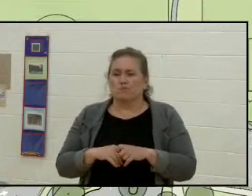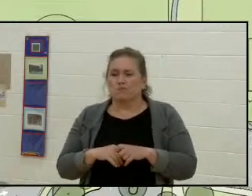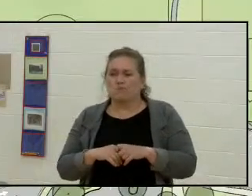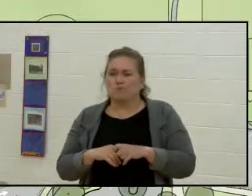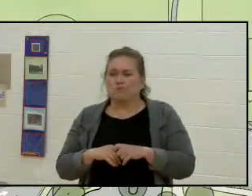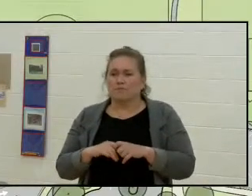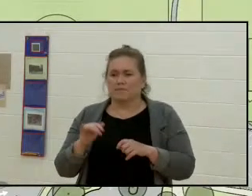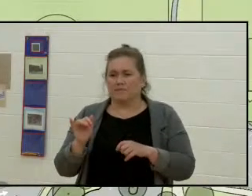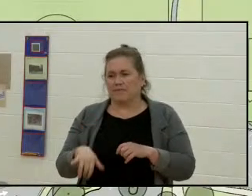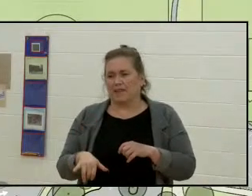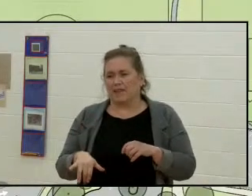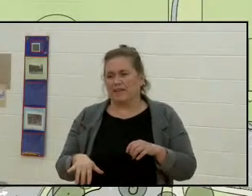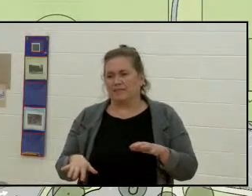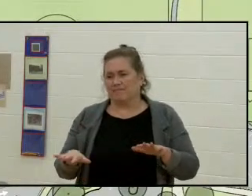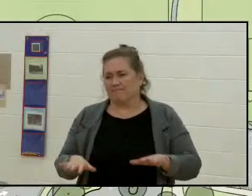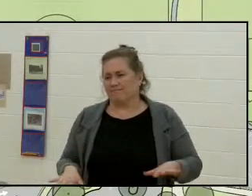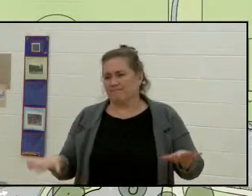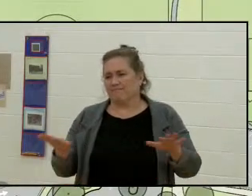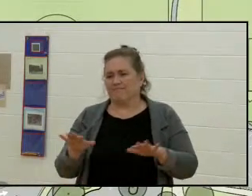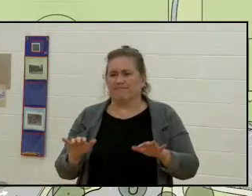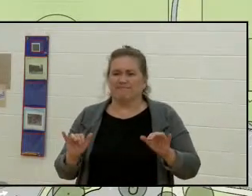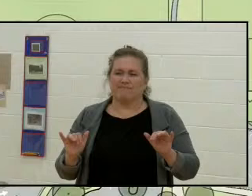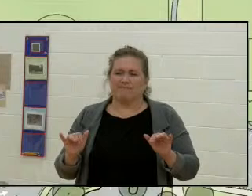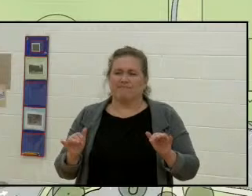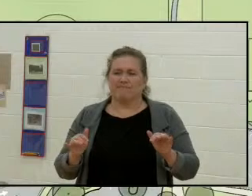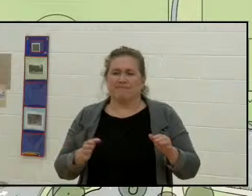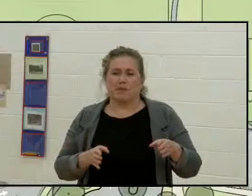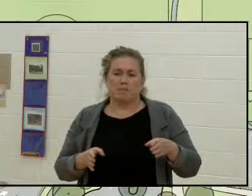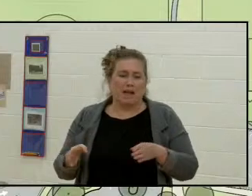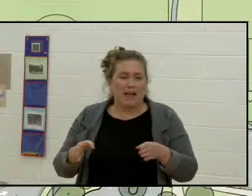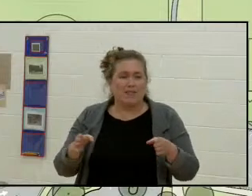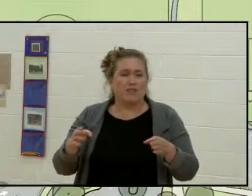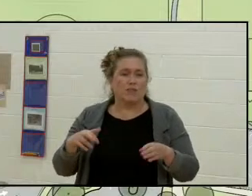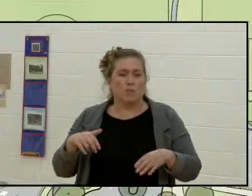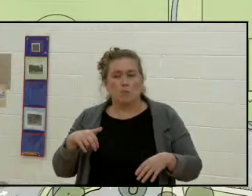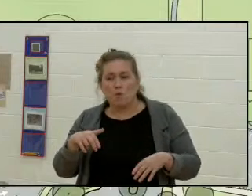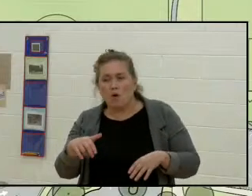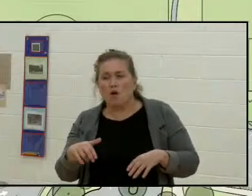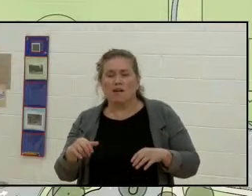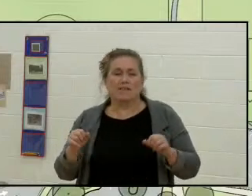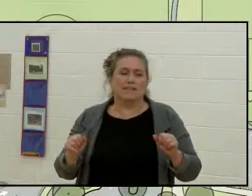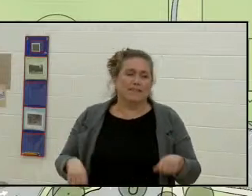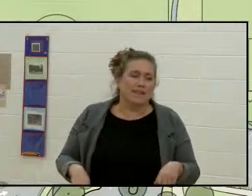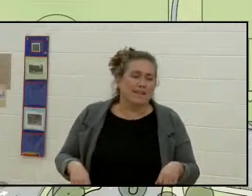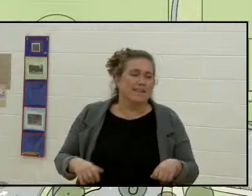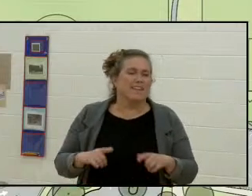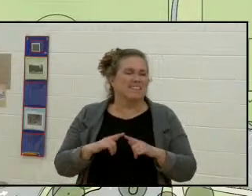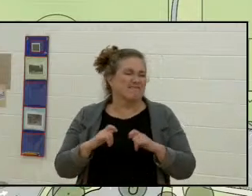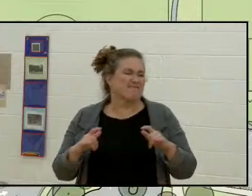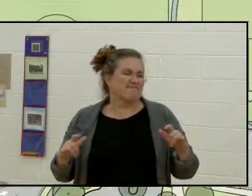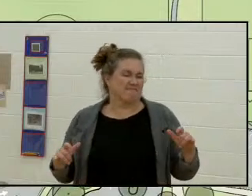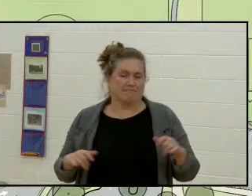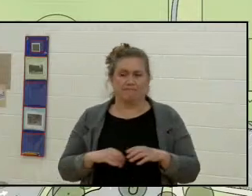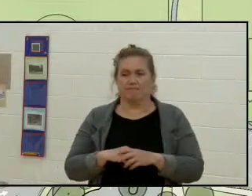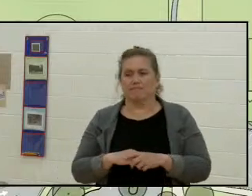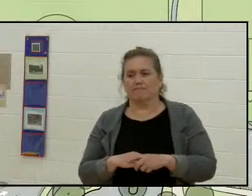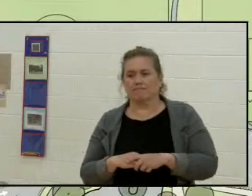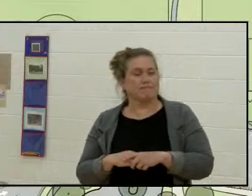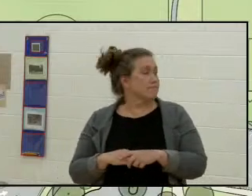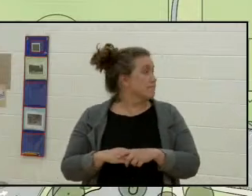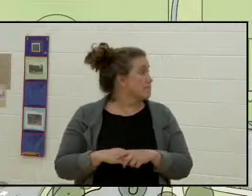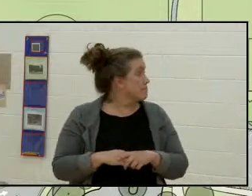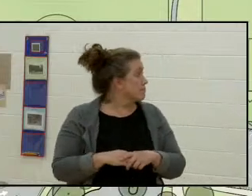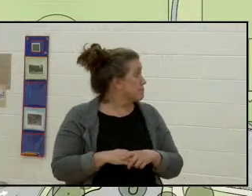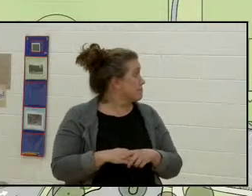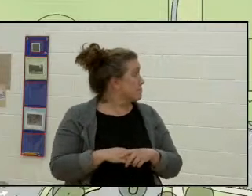surrounding areas like pathways connecting these areas that aren't there now, and those raised